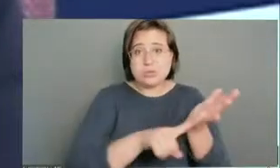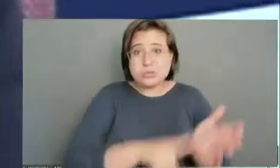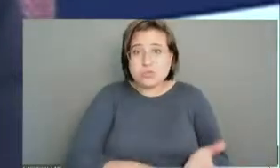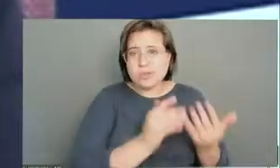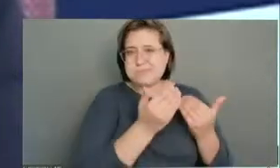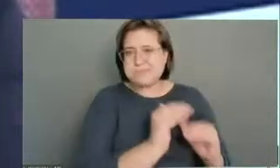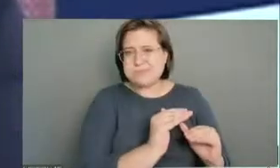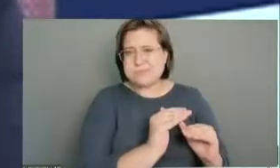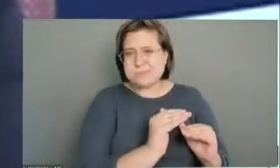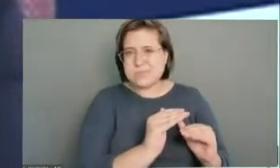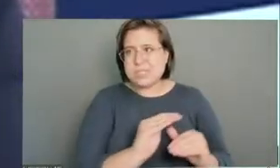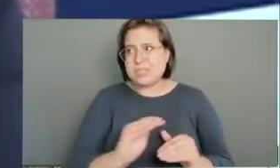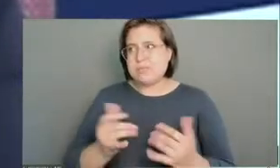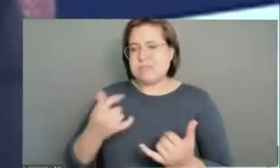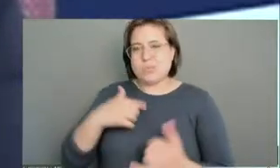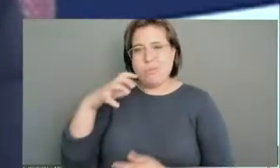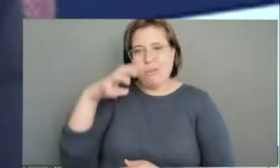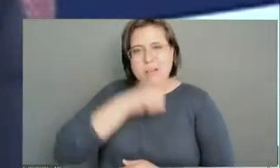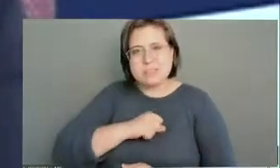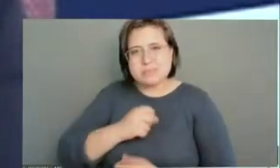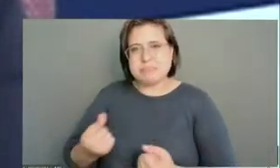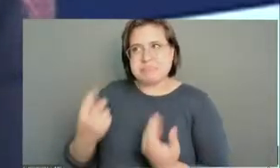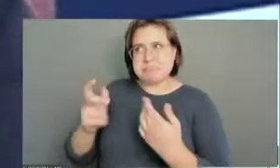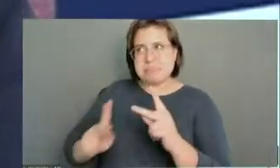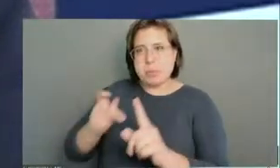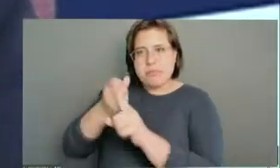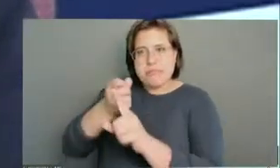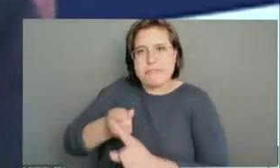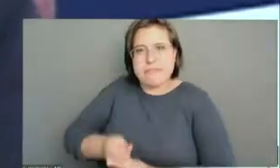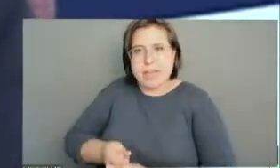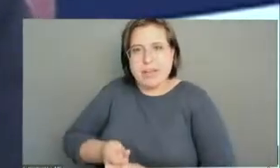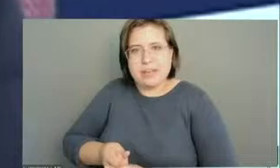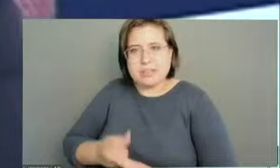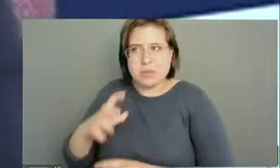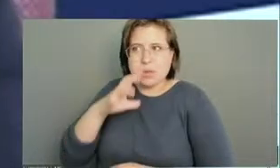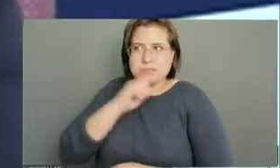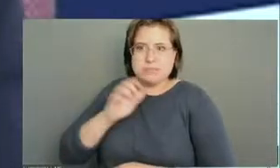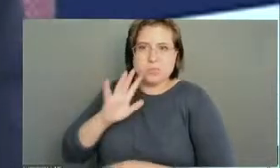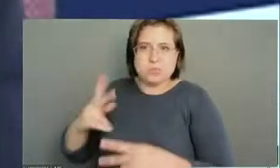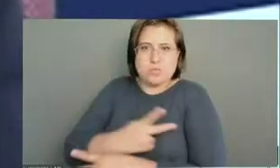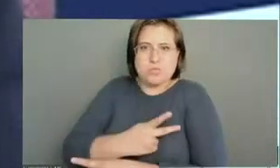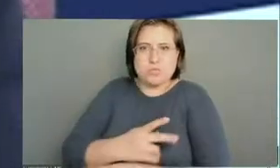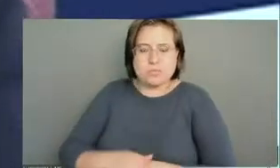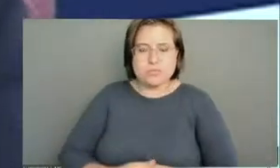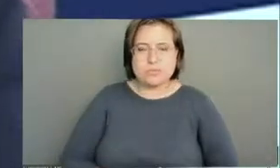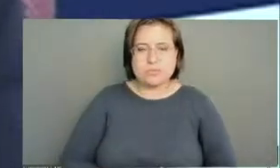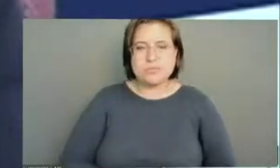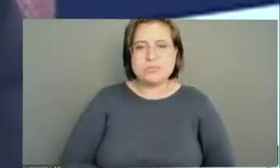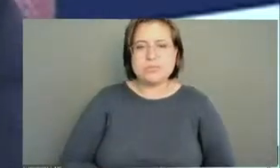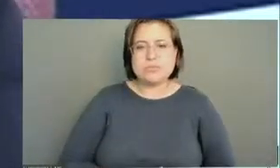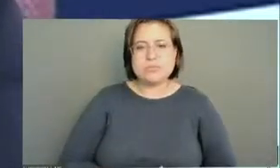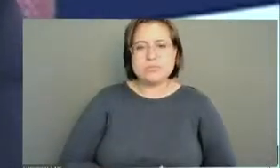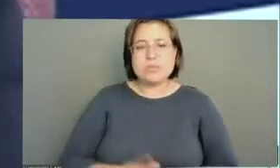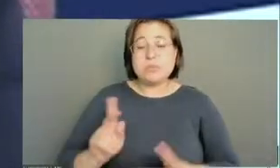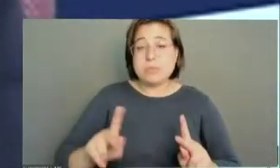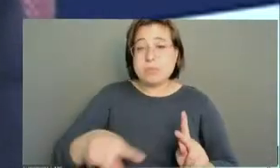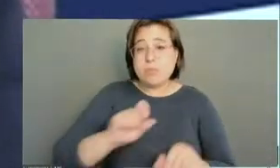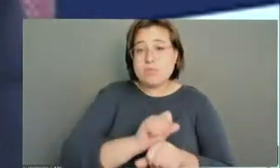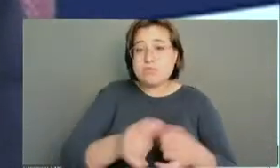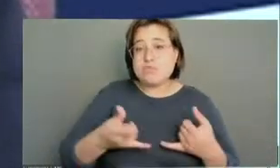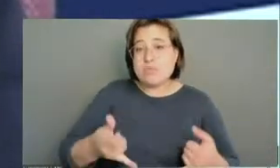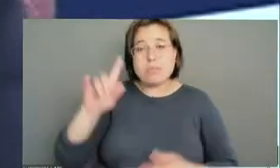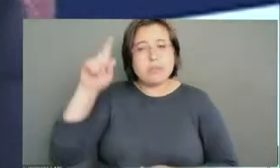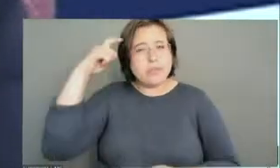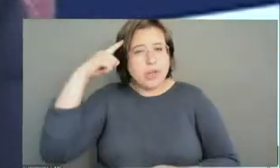of people who are affected. The CDC is working very closely with government, local government, academic,